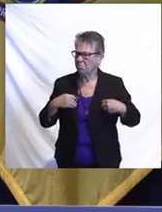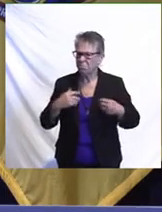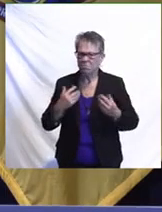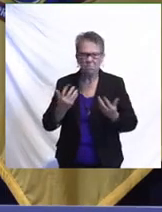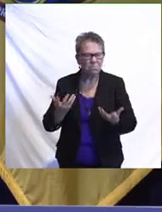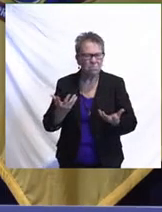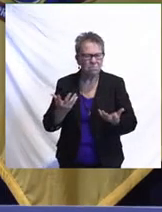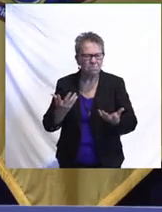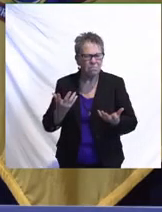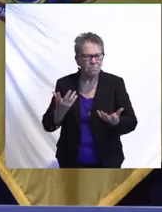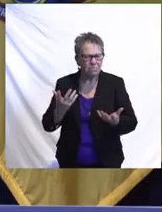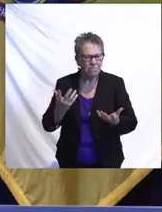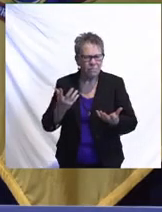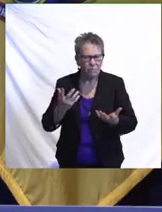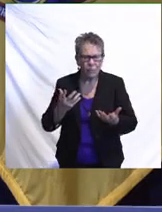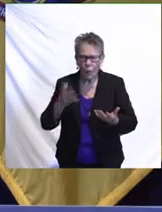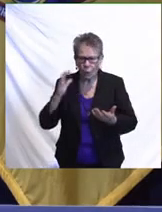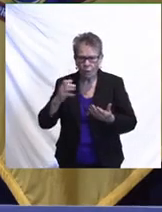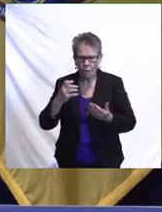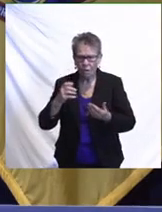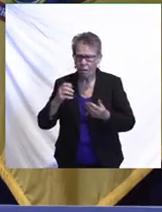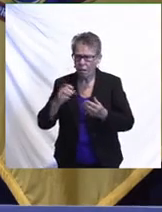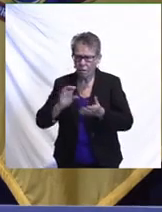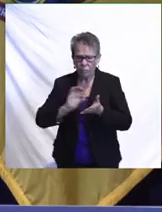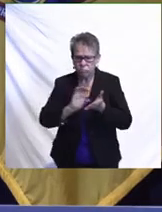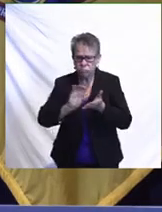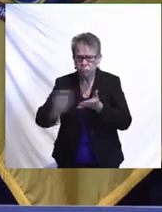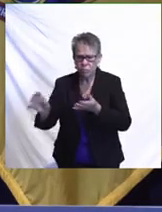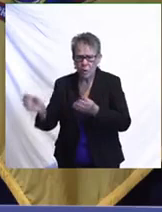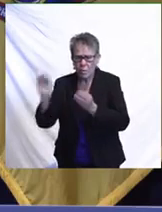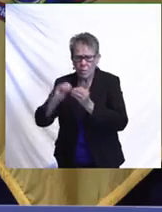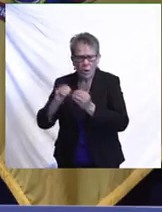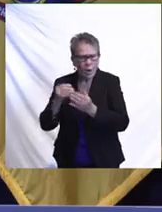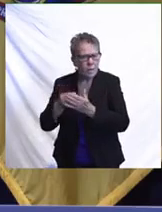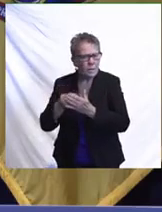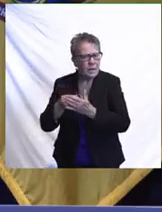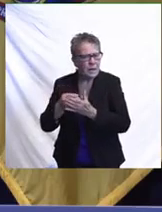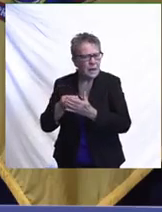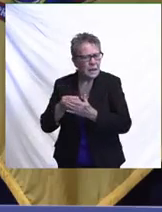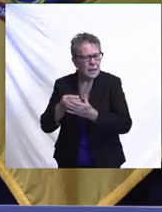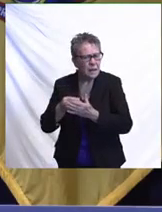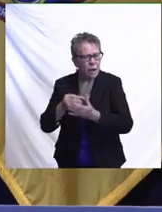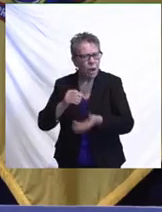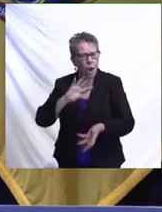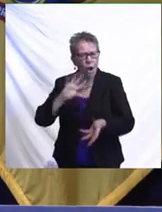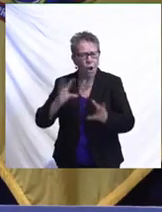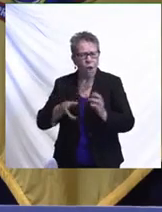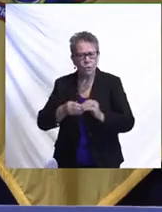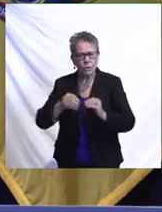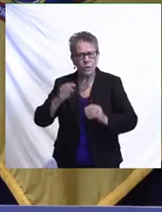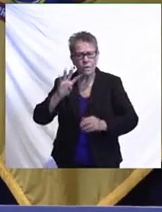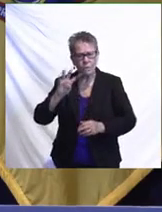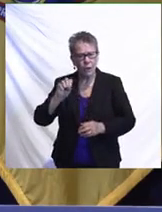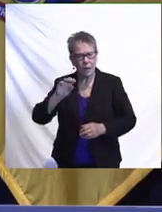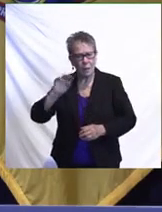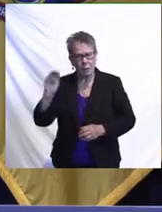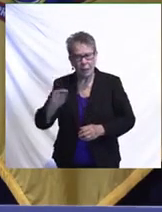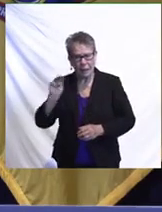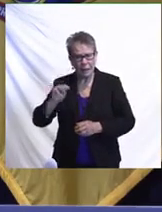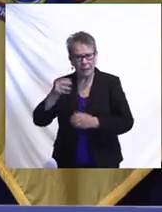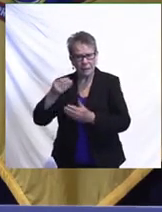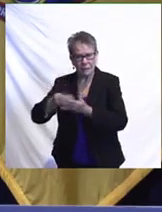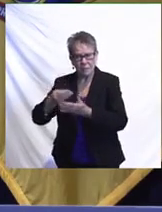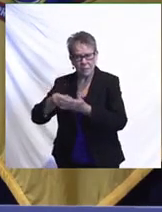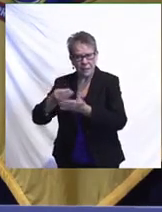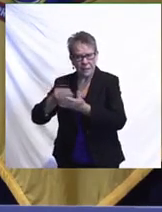round of funding if the $40 million in that fund is not exhausted by the December 31st deadline? Yeah. Let me start with